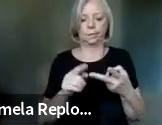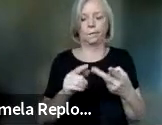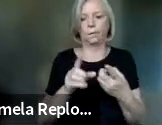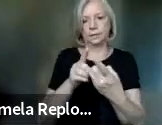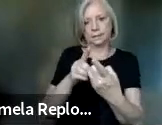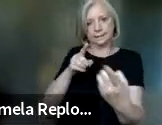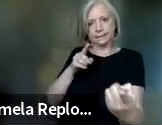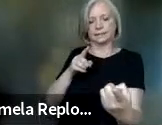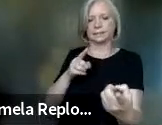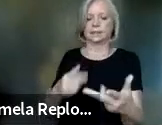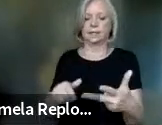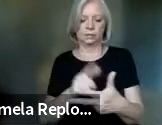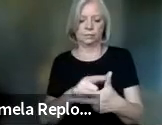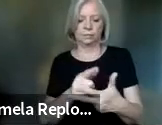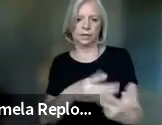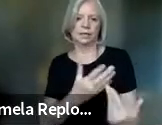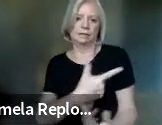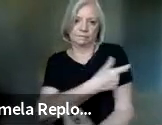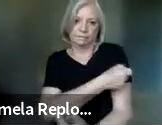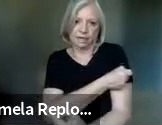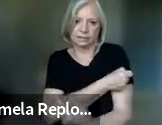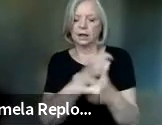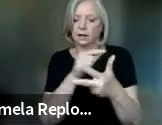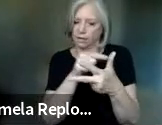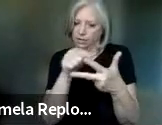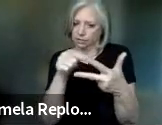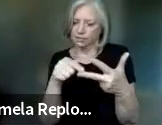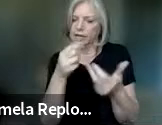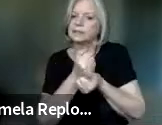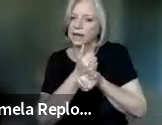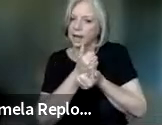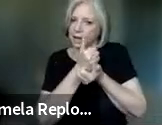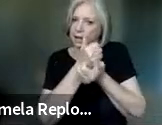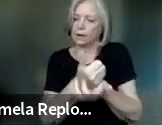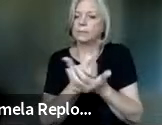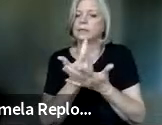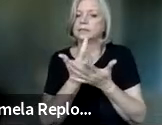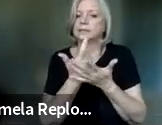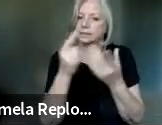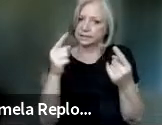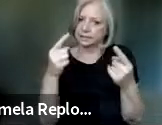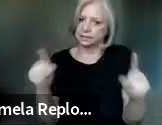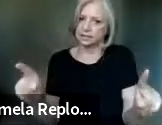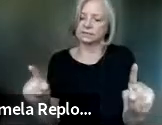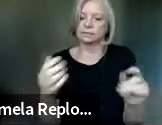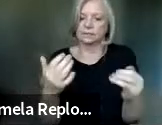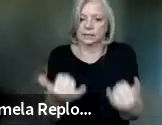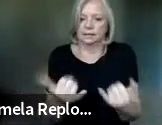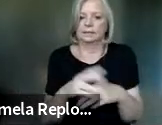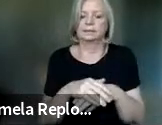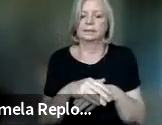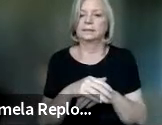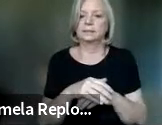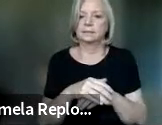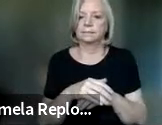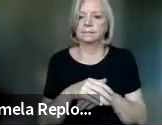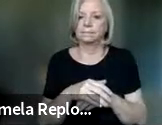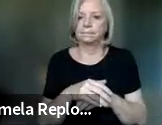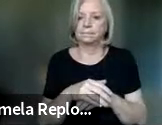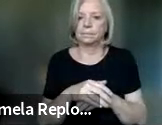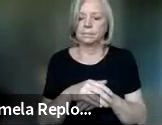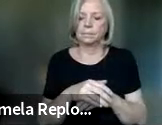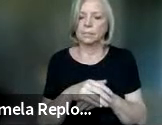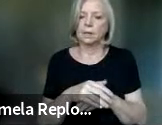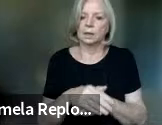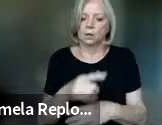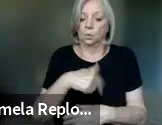vaccinated. All actions that helped us to get to where we are at today. And while we have reached a phase